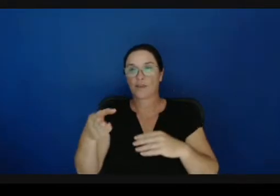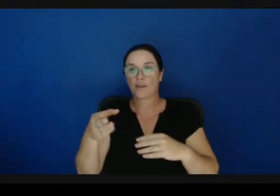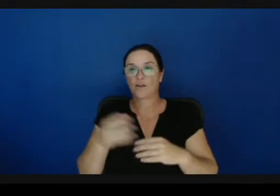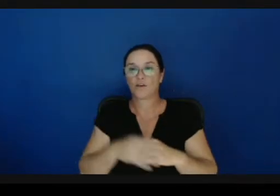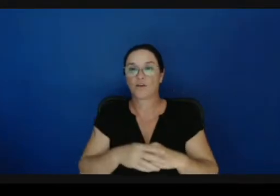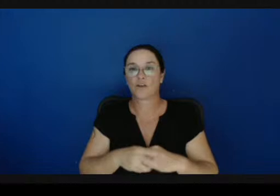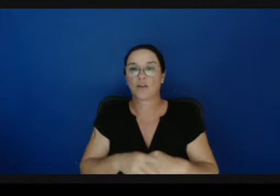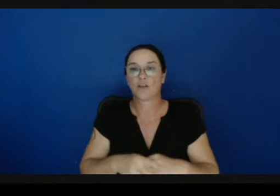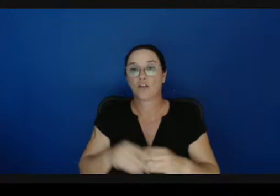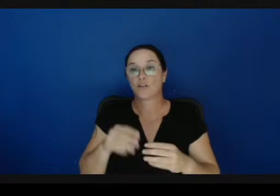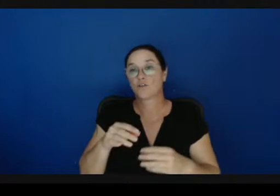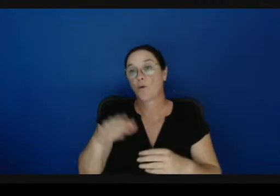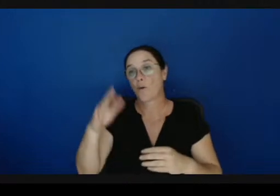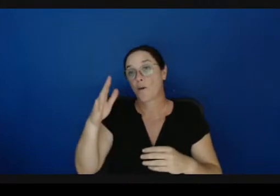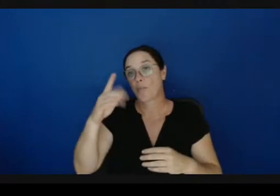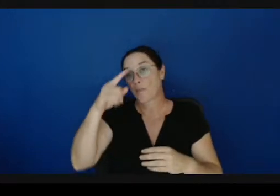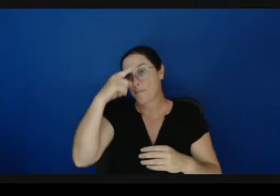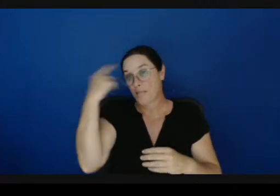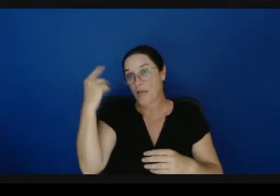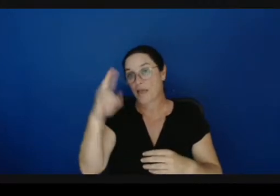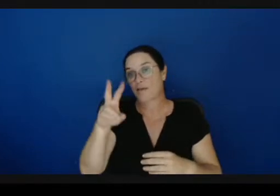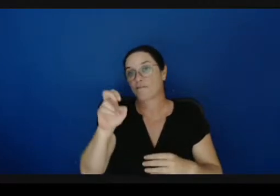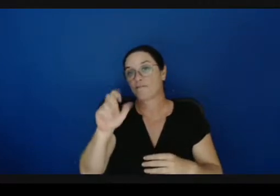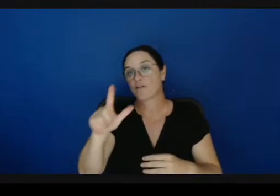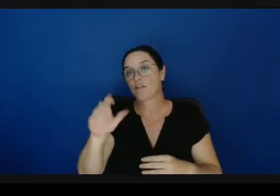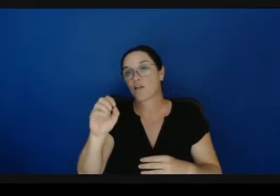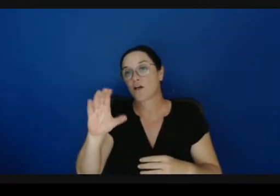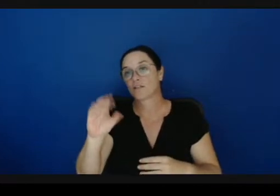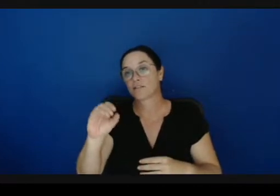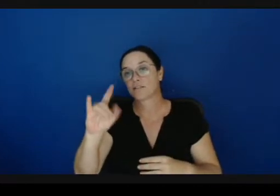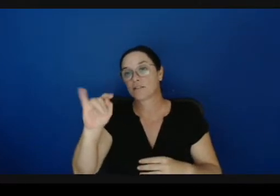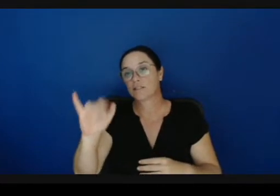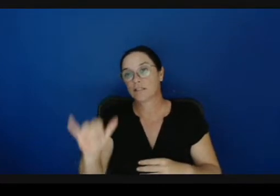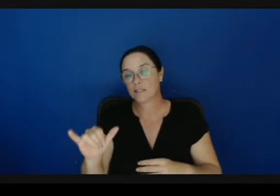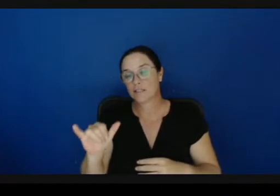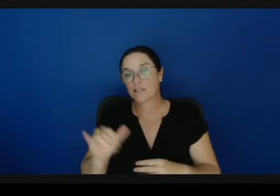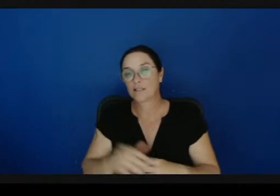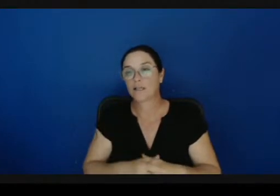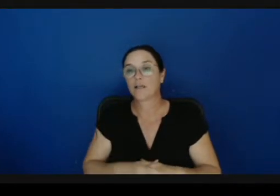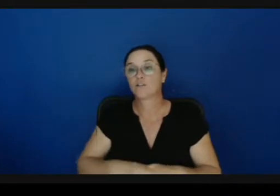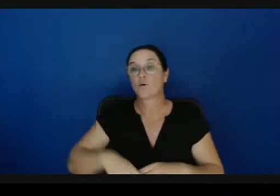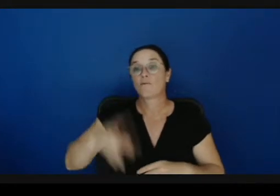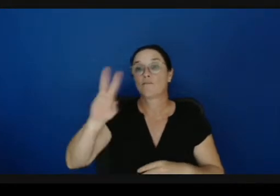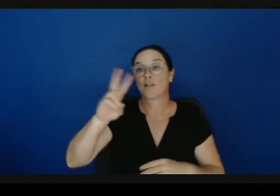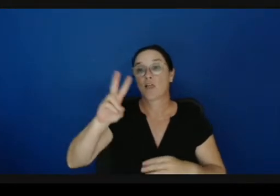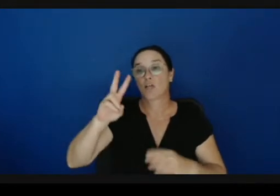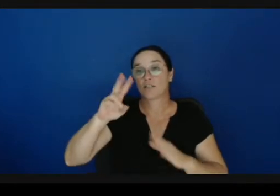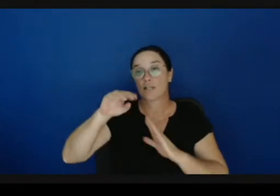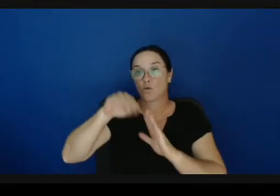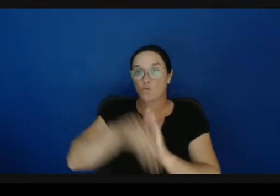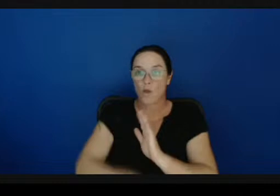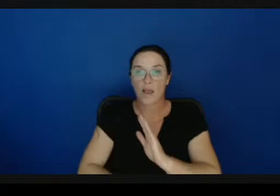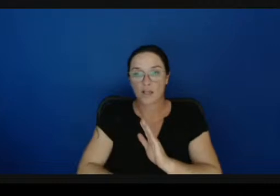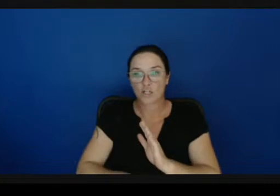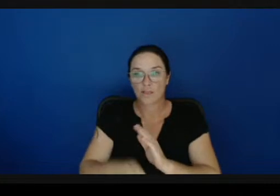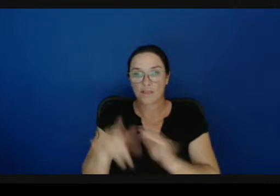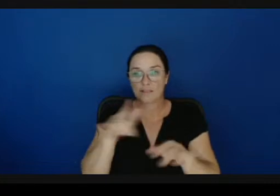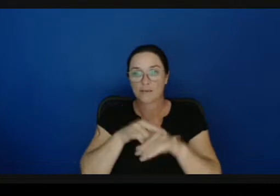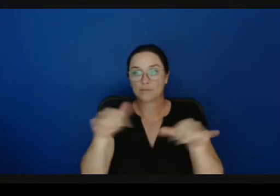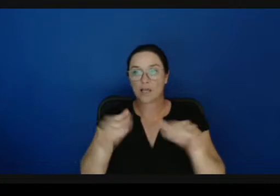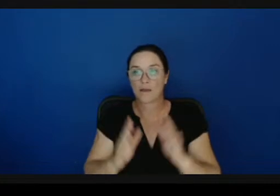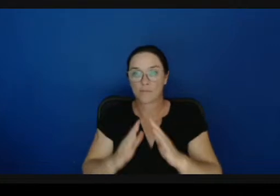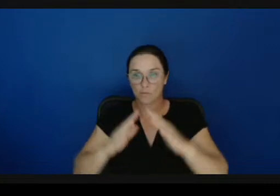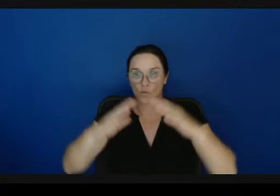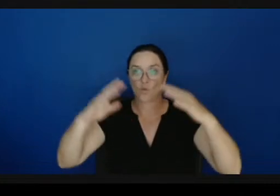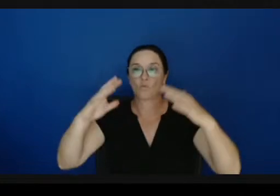this black line is velocity, and there at the same time as tilt is going up, velocity is crashing down. So there you